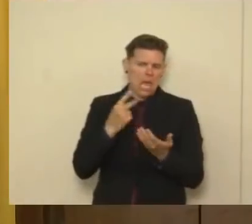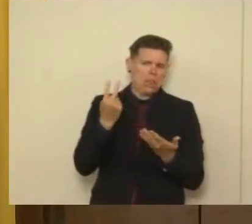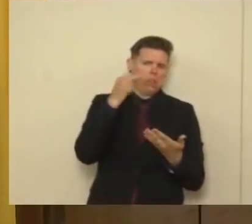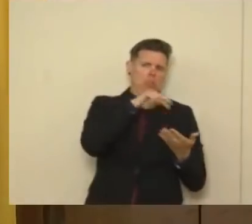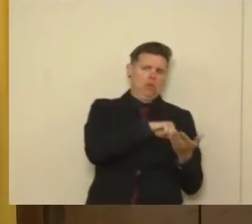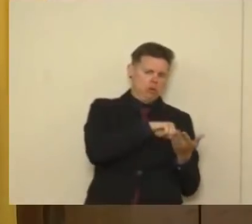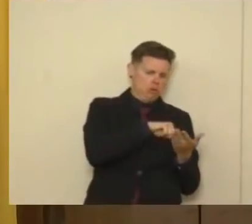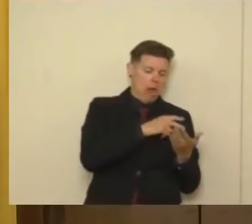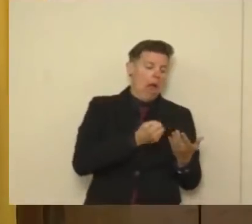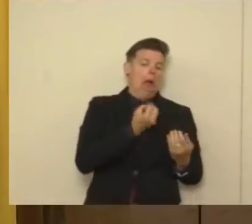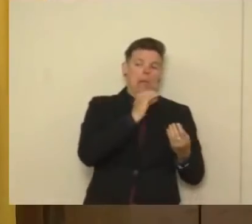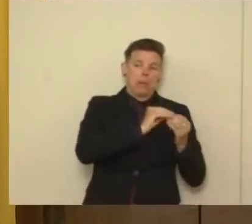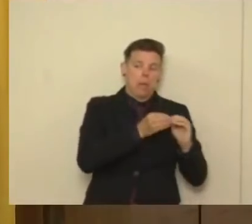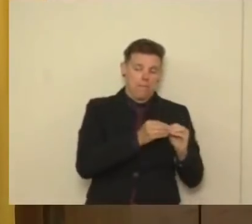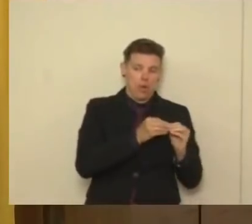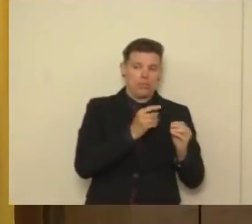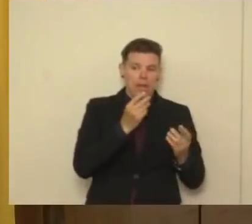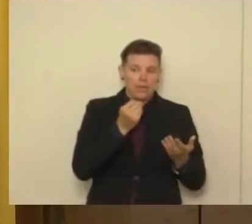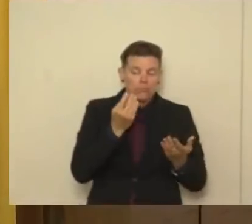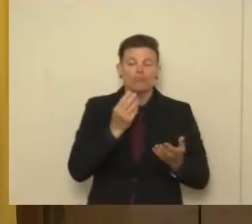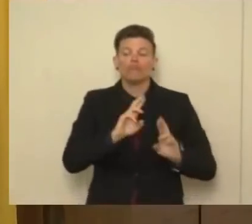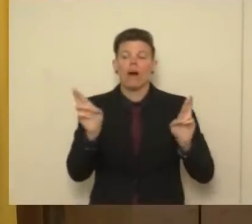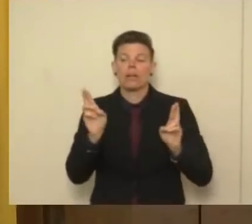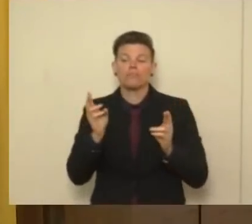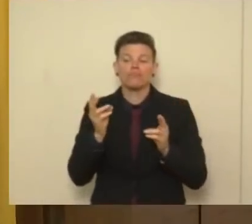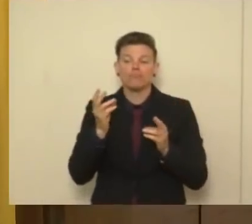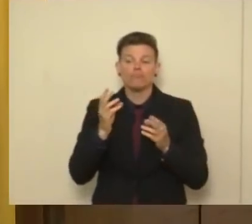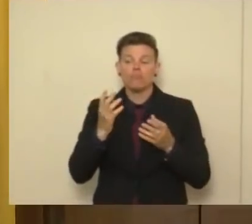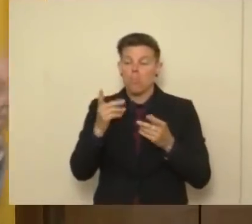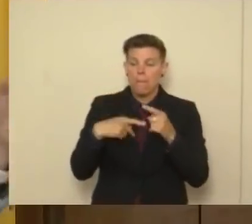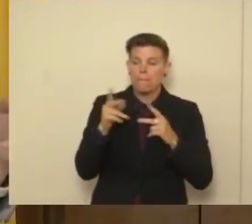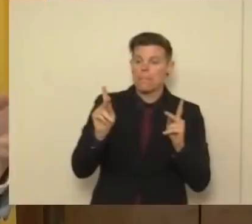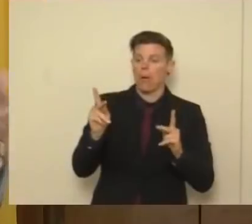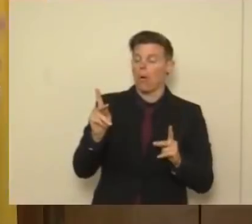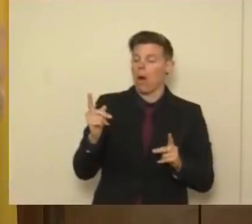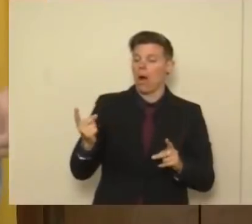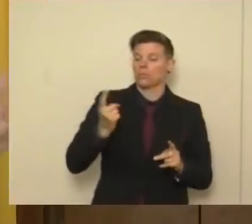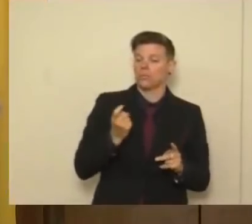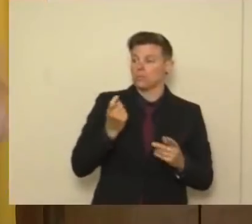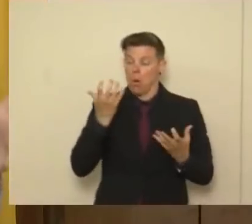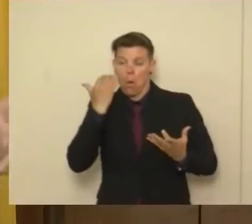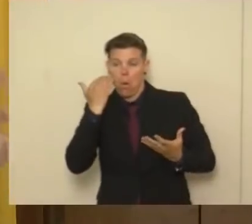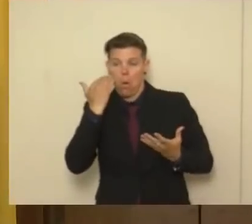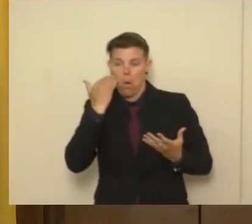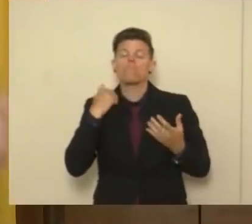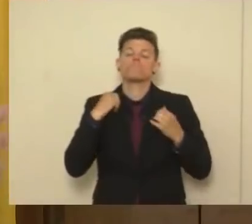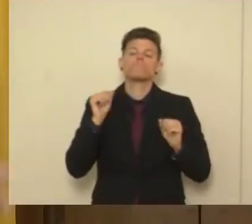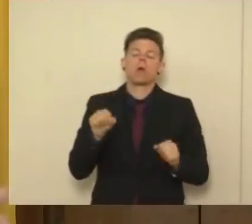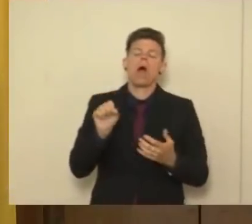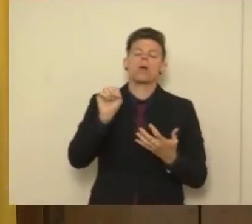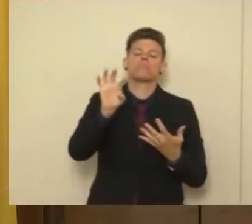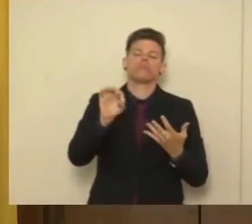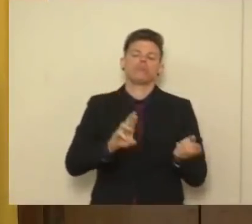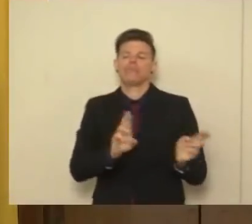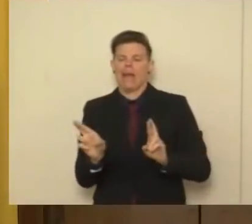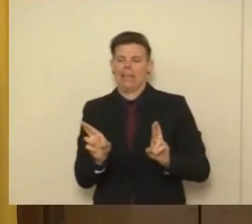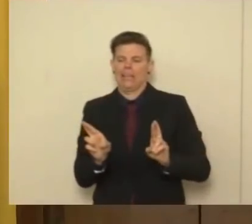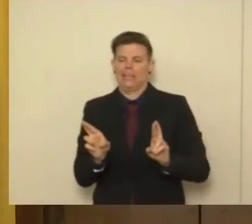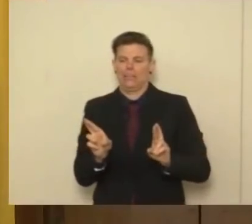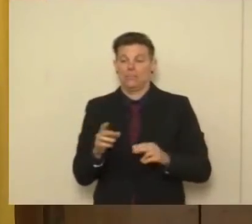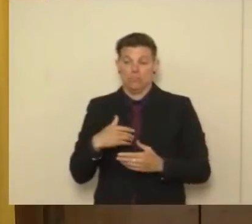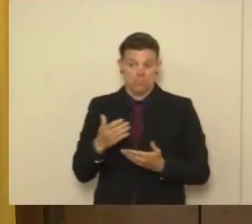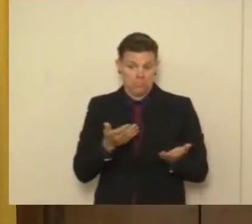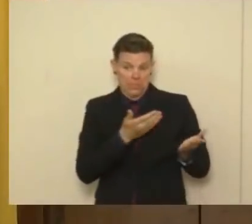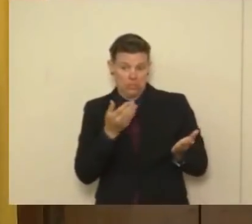and get ready for, you know, once you get it in, we get very nervous about that. So if we want to list them, we can, because Dr. Scrace is right here. He can pull up